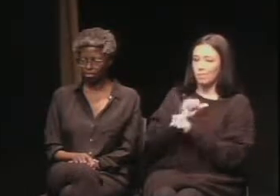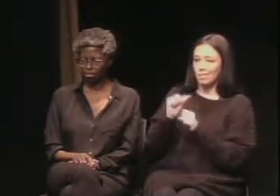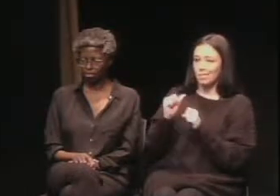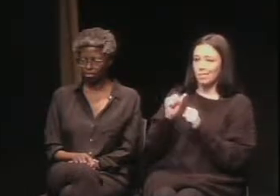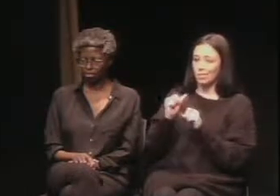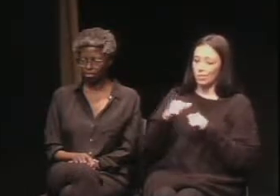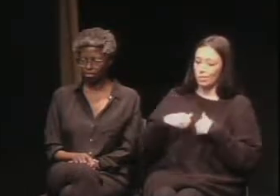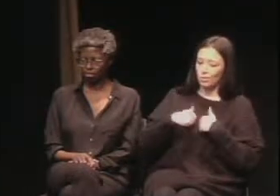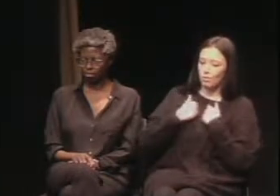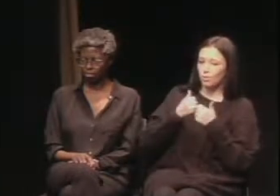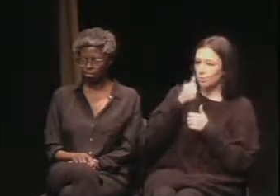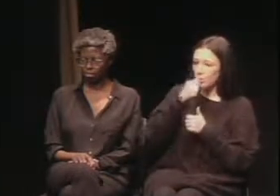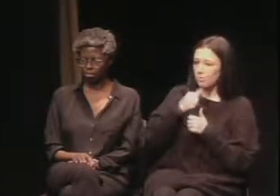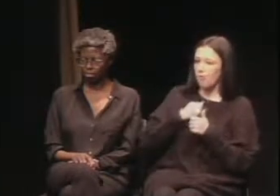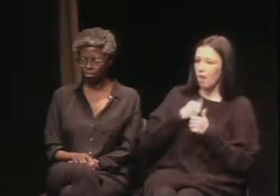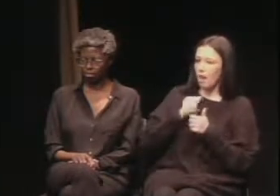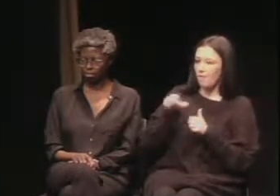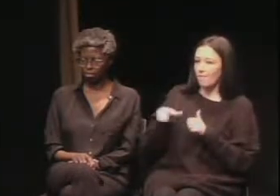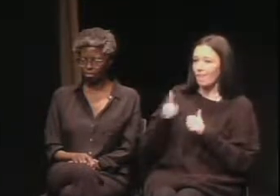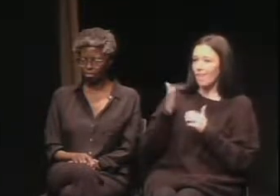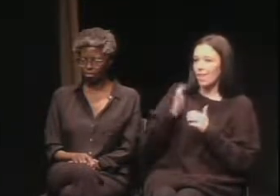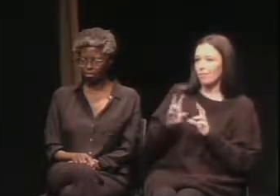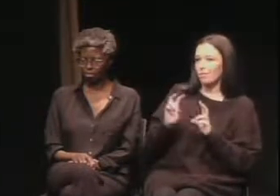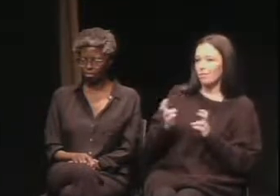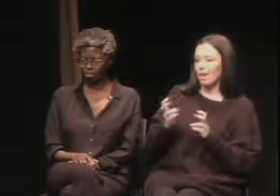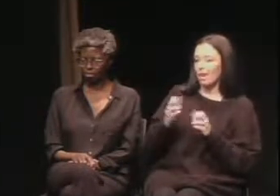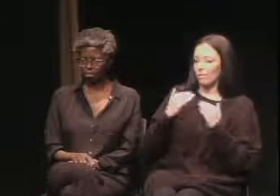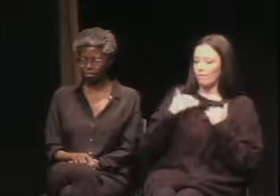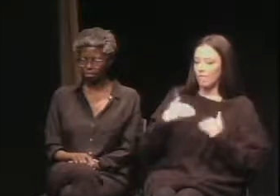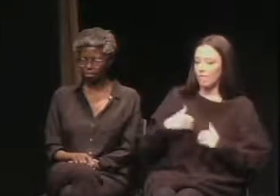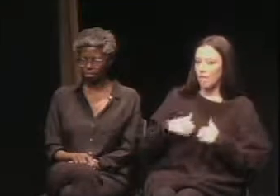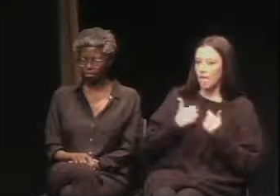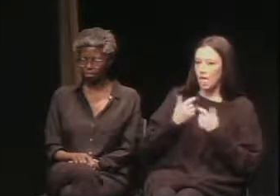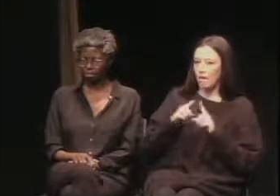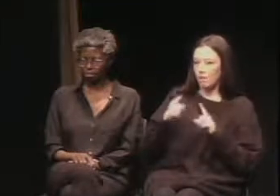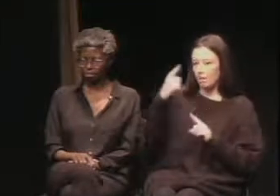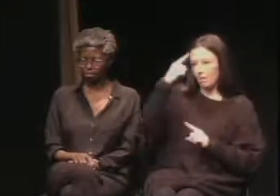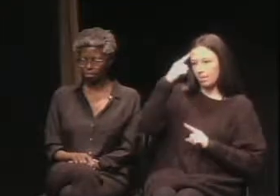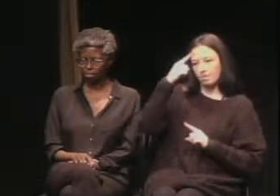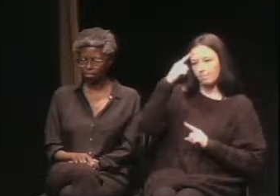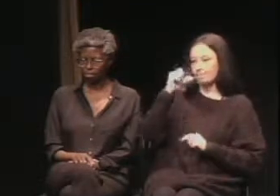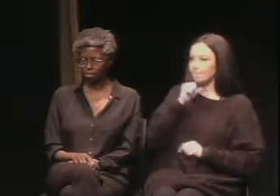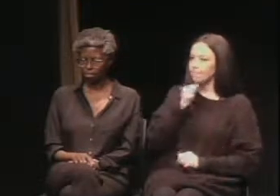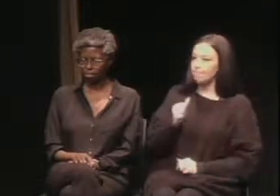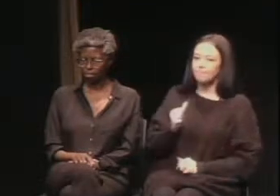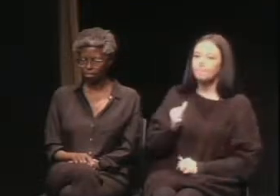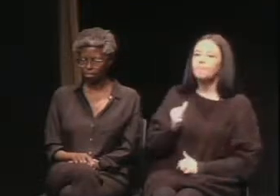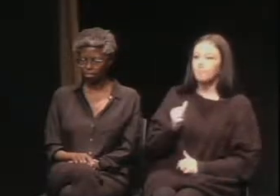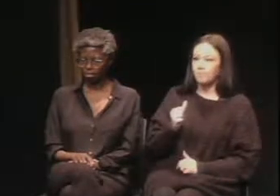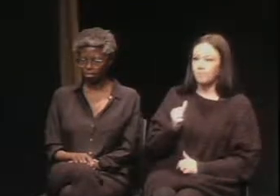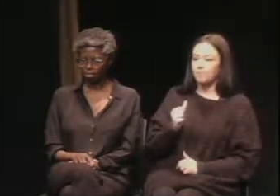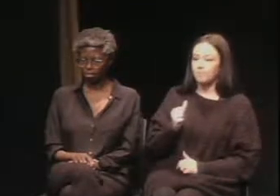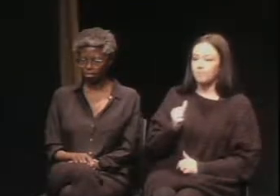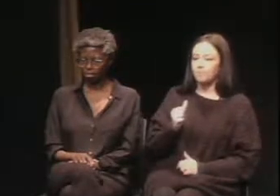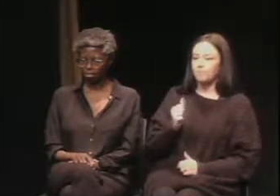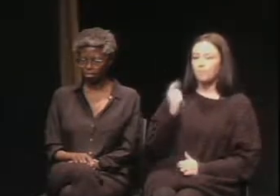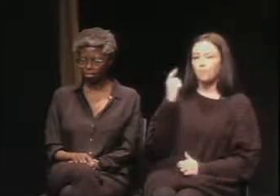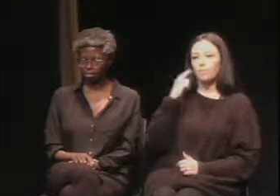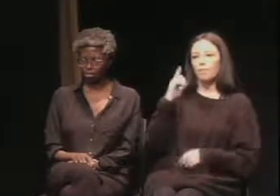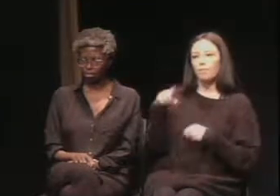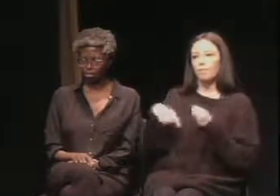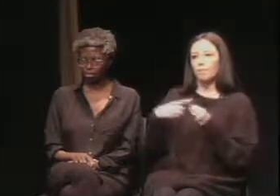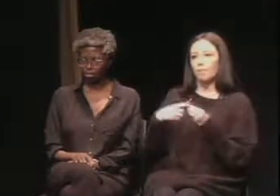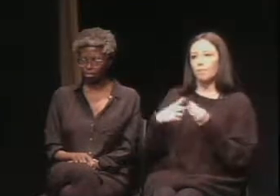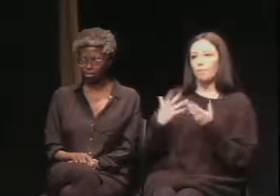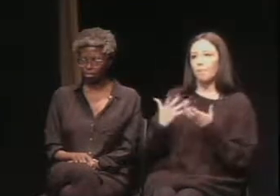lot of us come out on the other side physically alive, but we haven't survived. Right. Right? We hear about, you